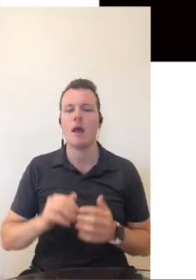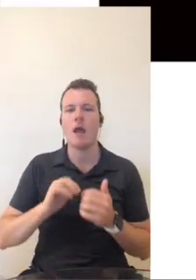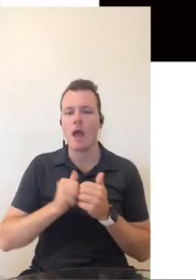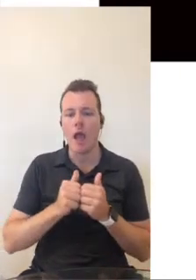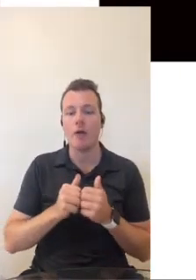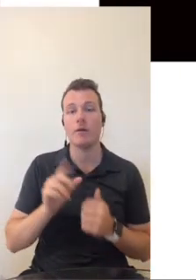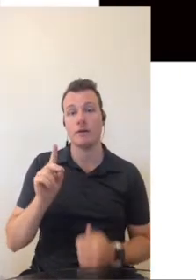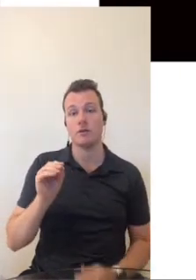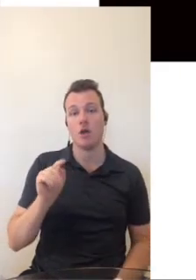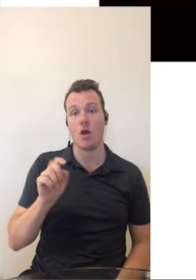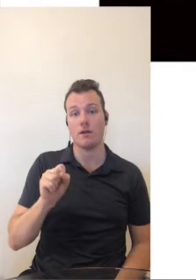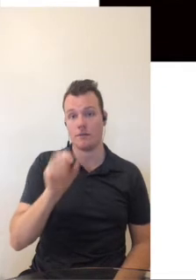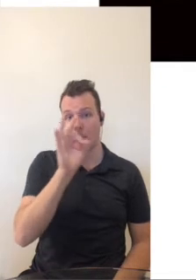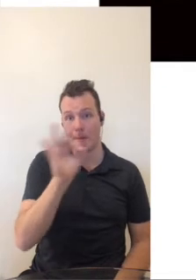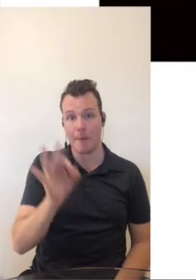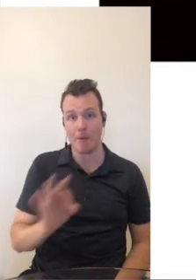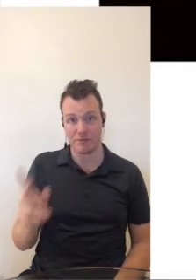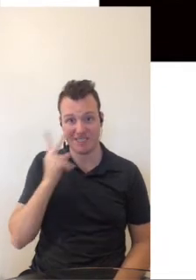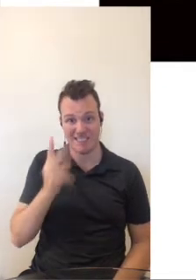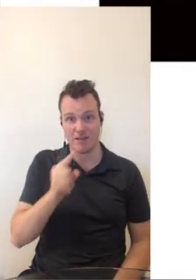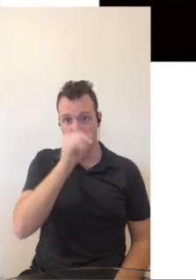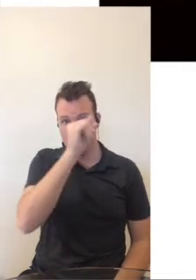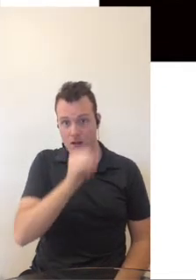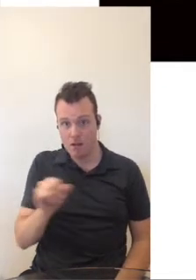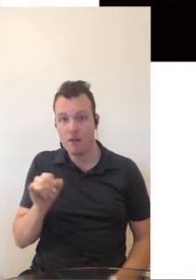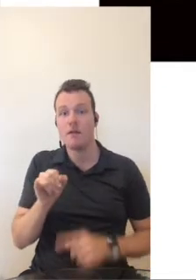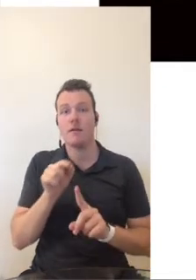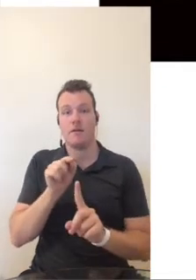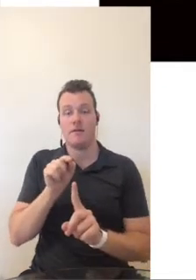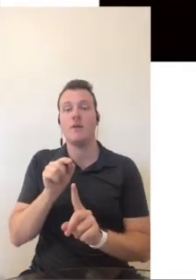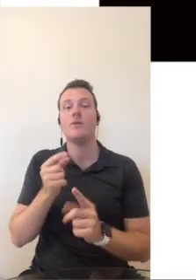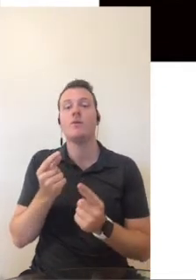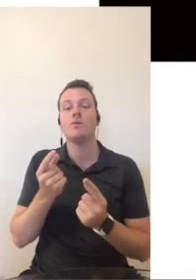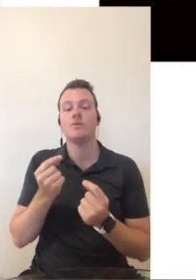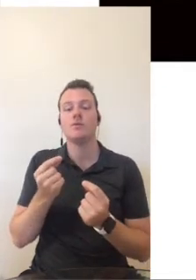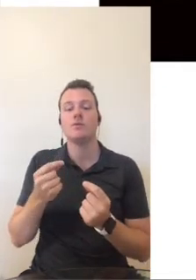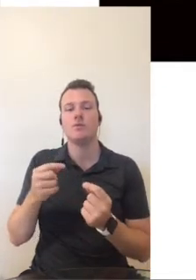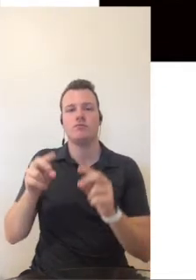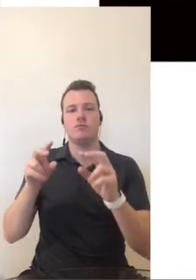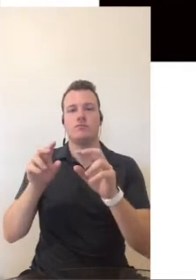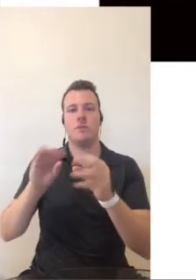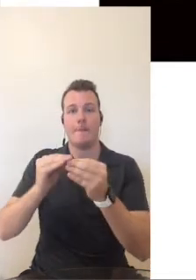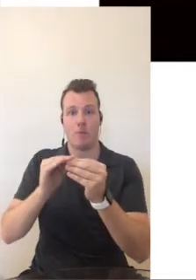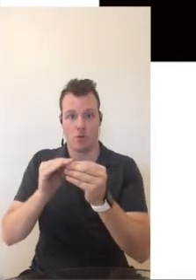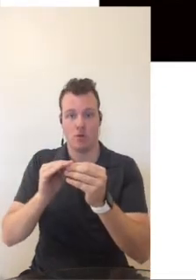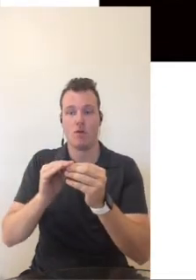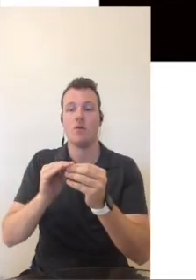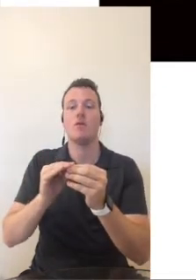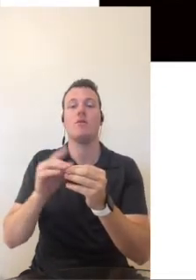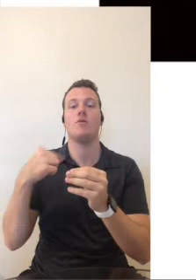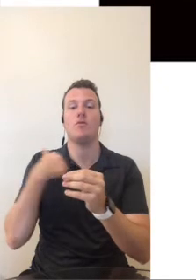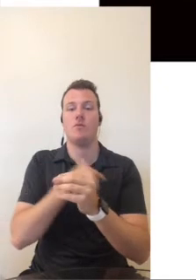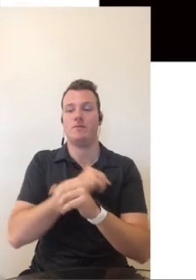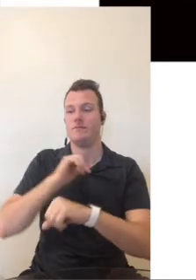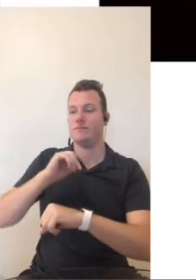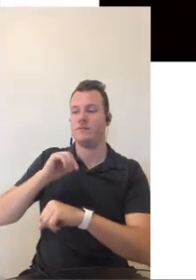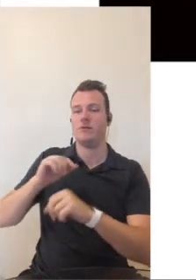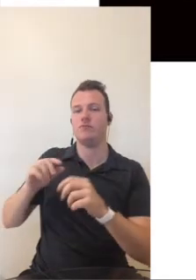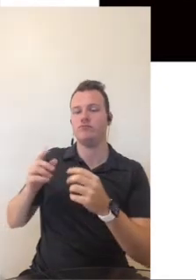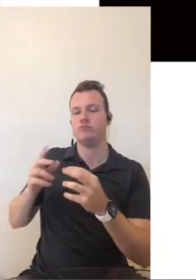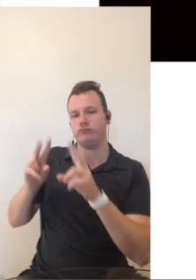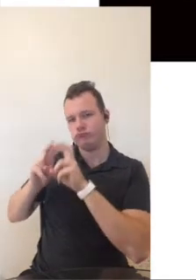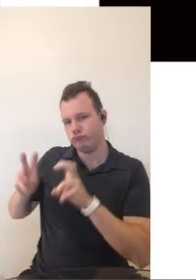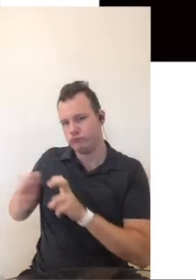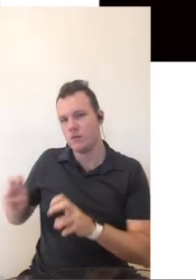the dots that you see there on the graph, and then what we do is we run a nonlinear regression